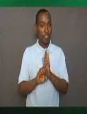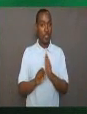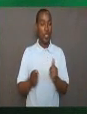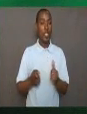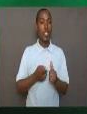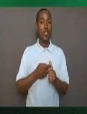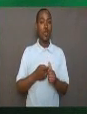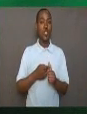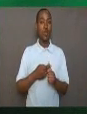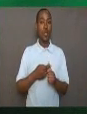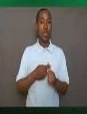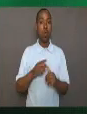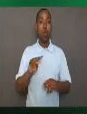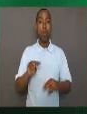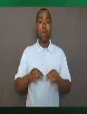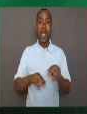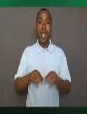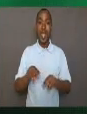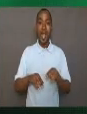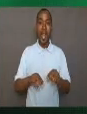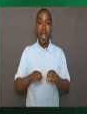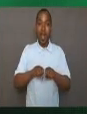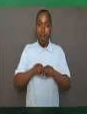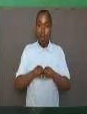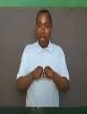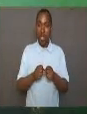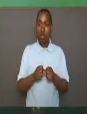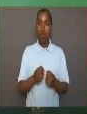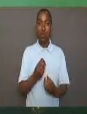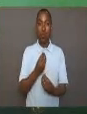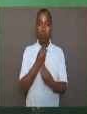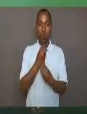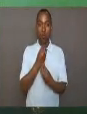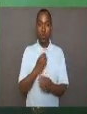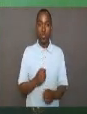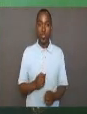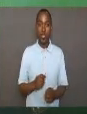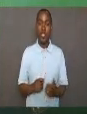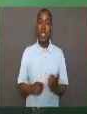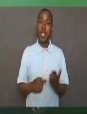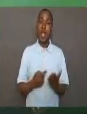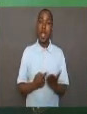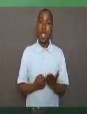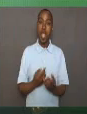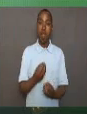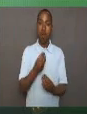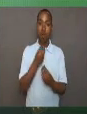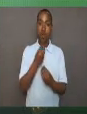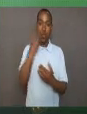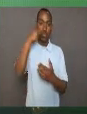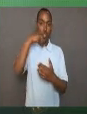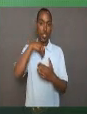first is the mechanical breakdown of food. the food ingested